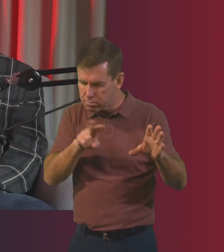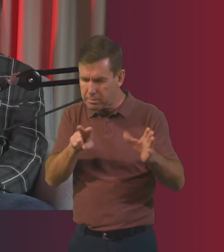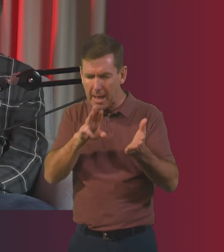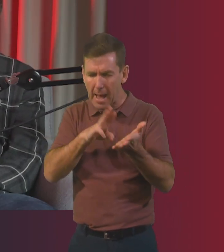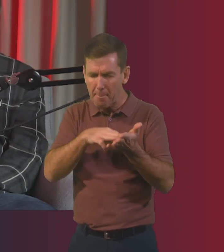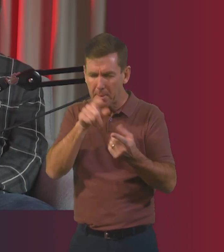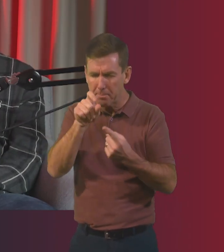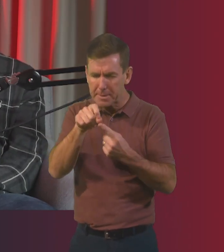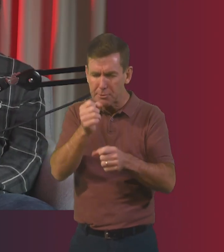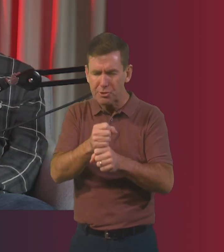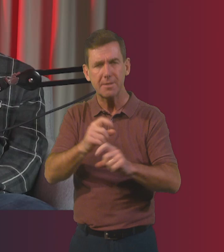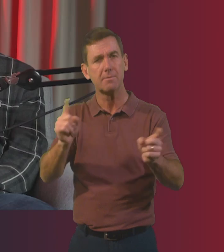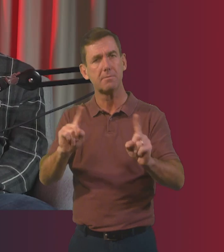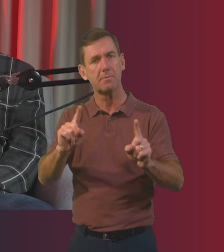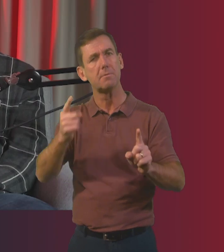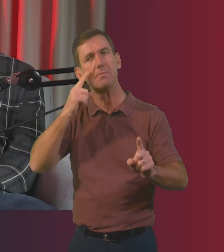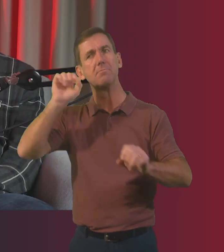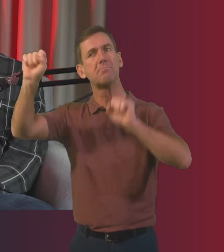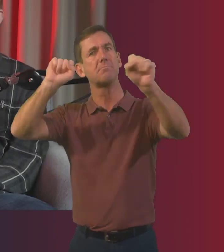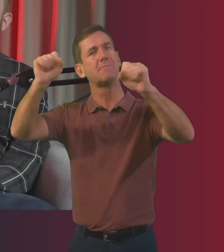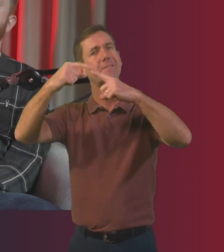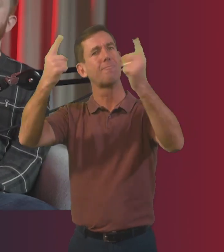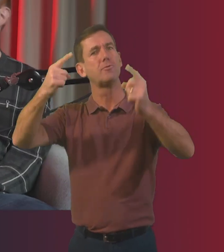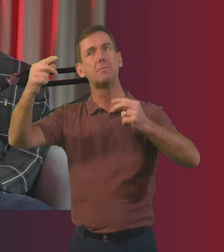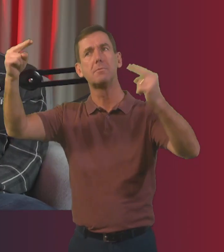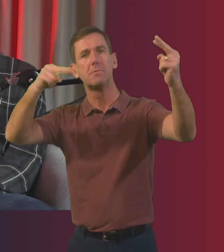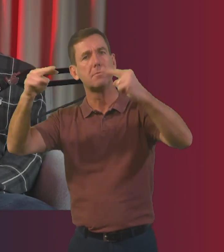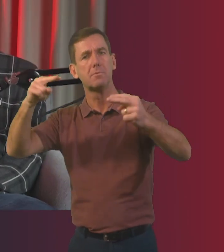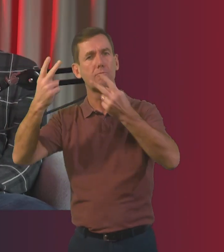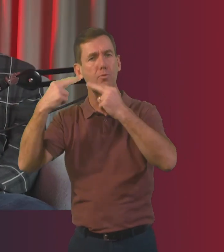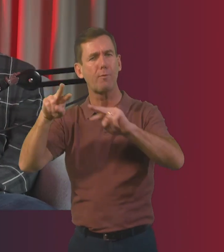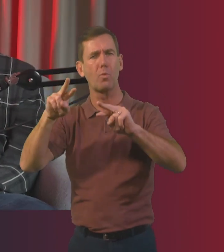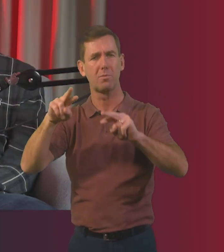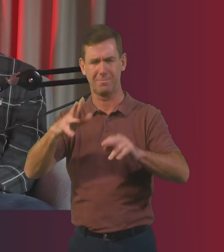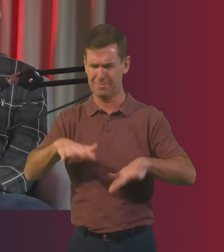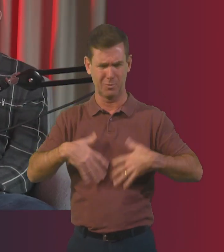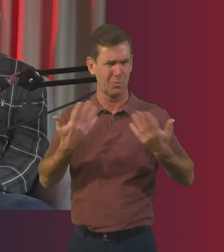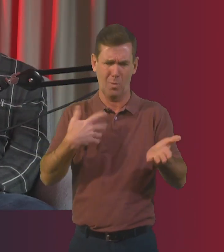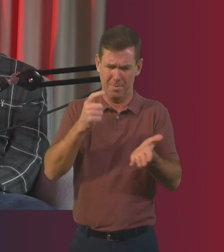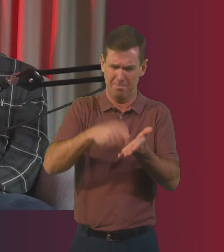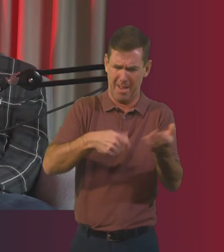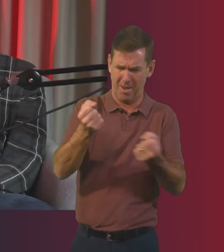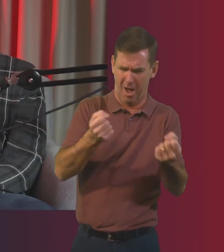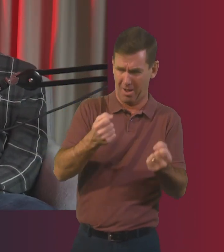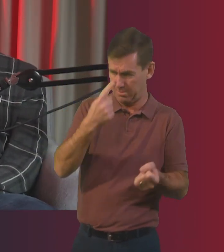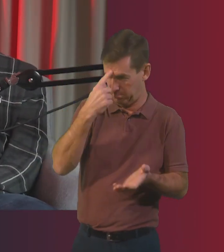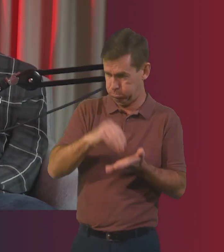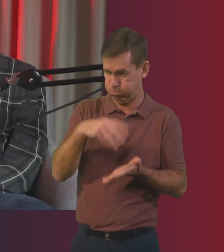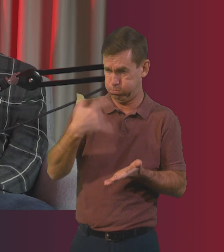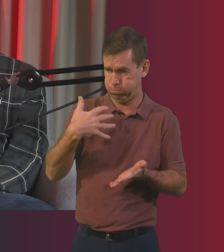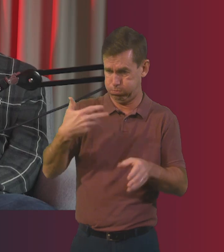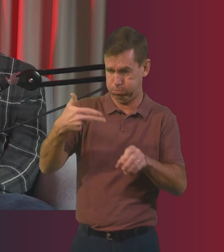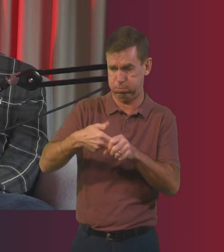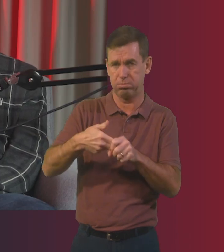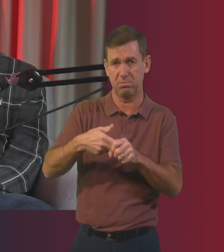like that, see what other people are saying about it in terms of how much fuel it uses, because you don't want to get a car that's too expensive for you to drive. And then I think